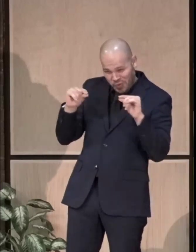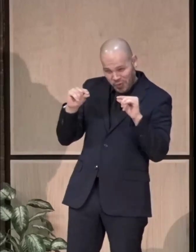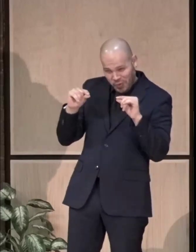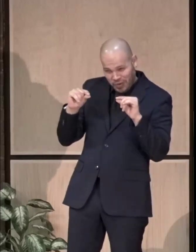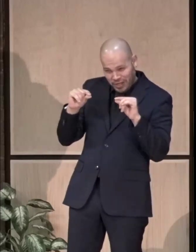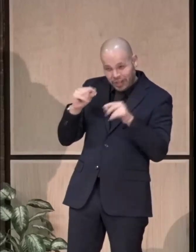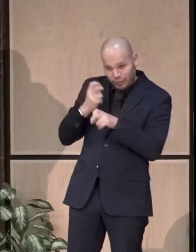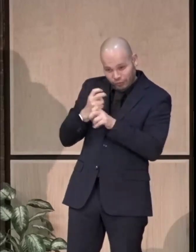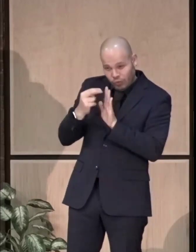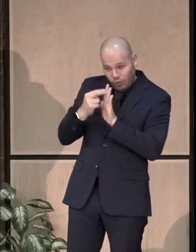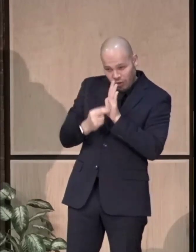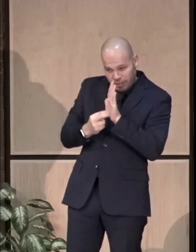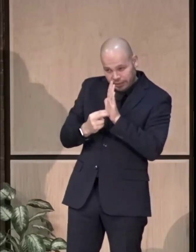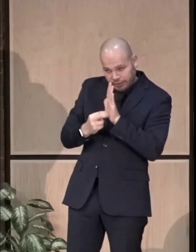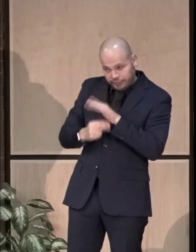But